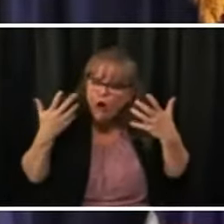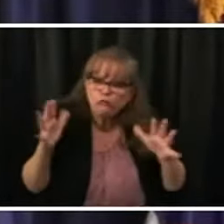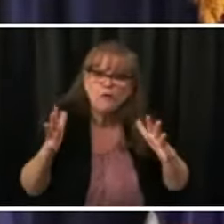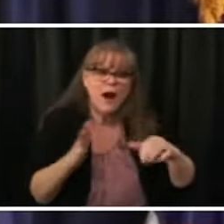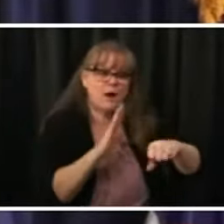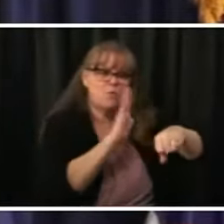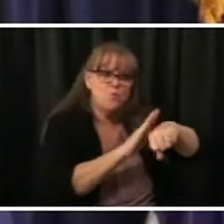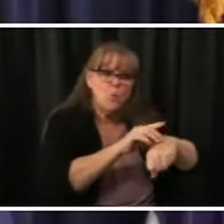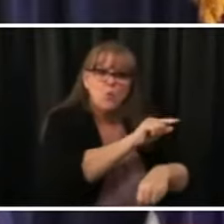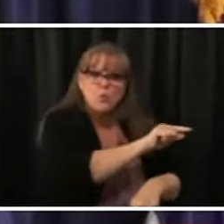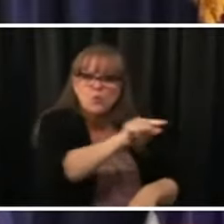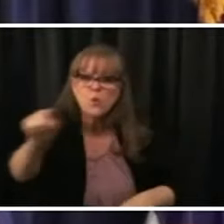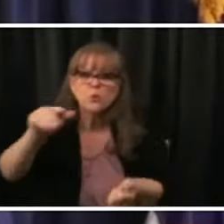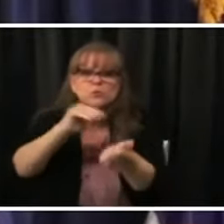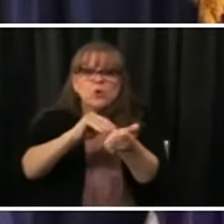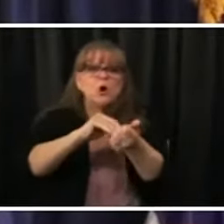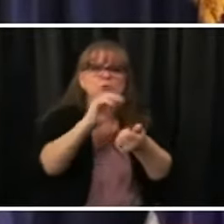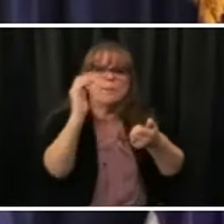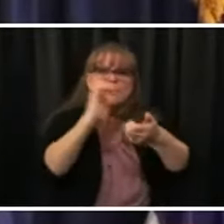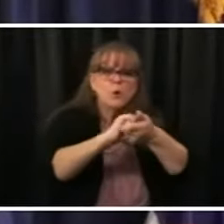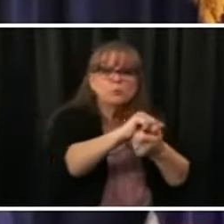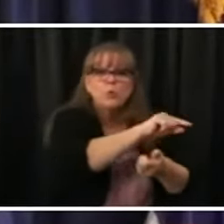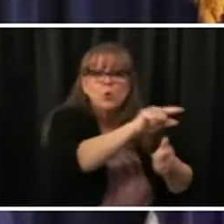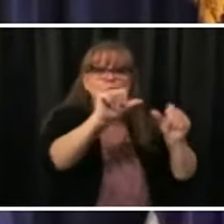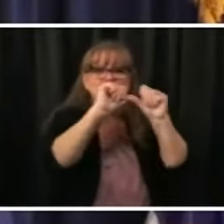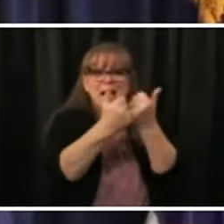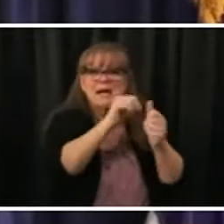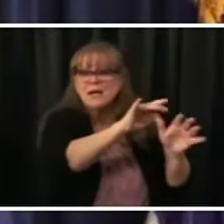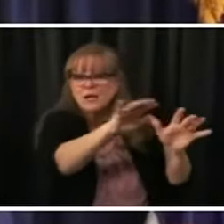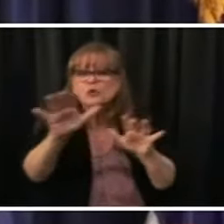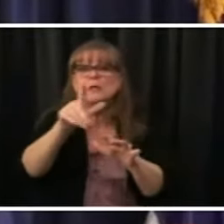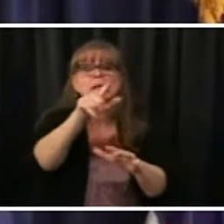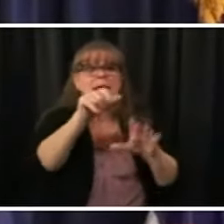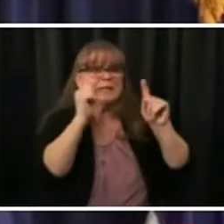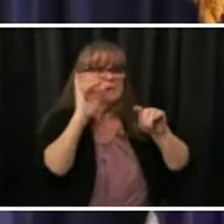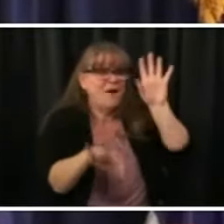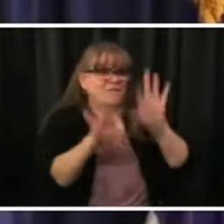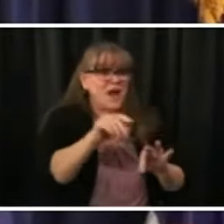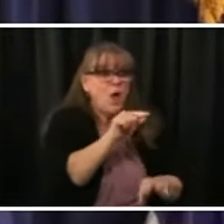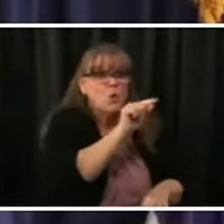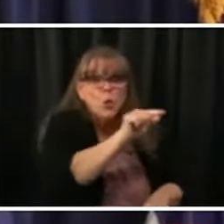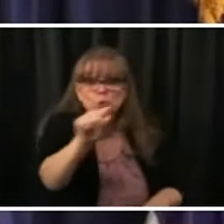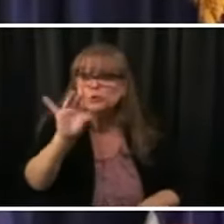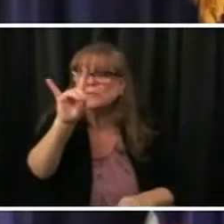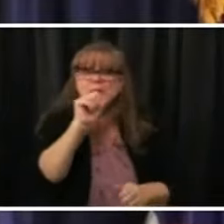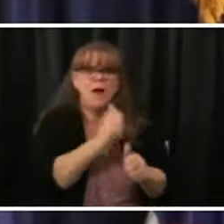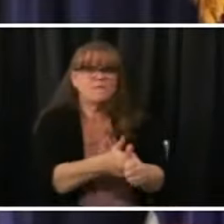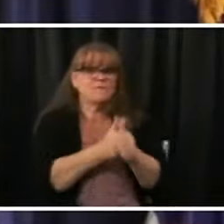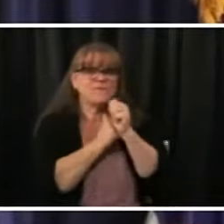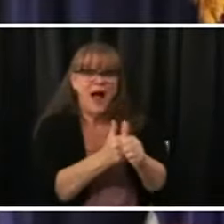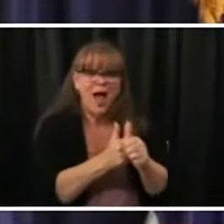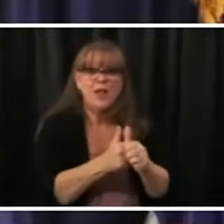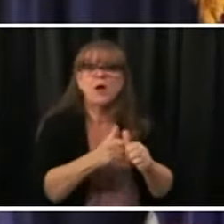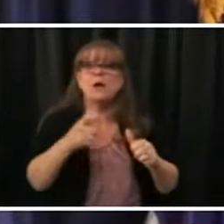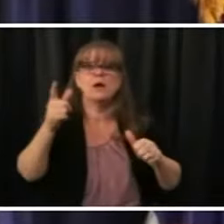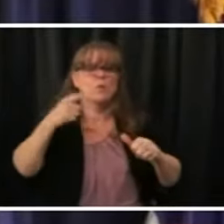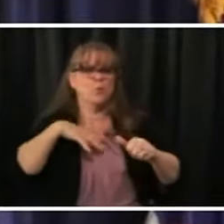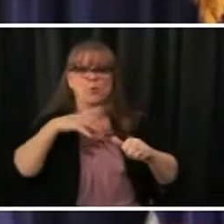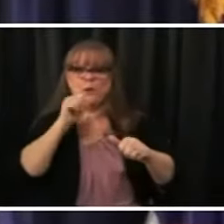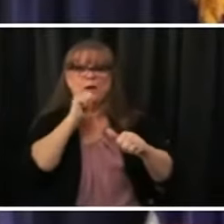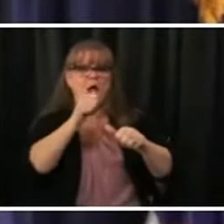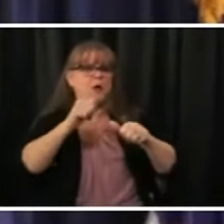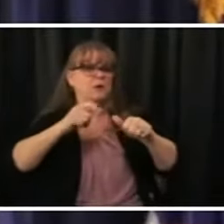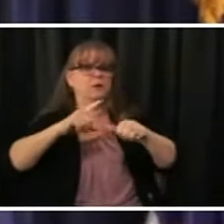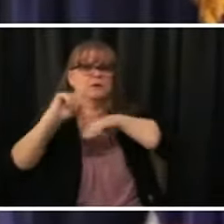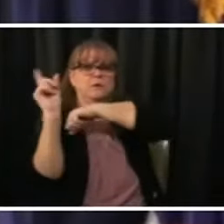has been reported to us have had issues with that. There have not been any sanctions yet because there have not been repeated systemic violations that we're